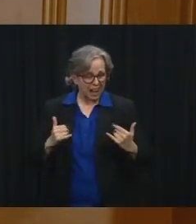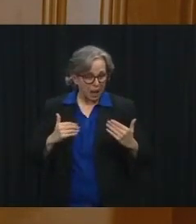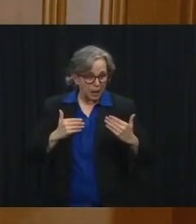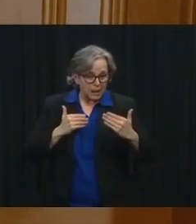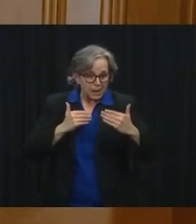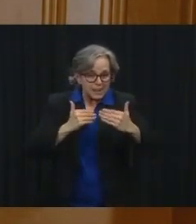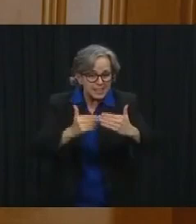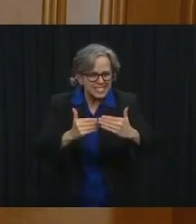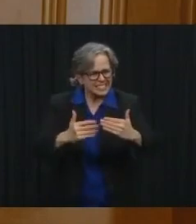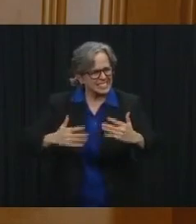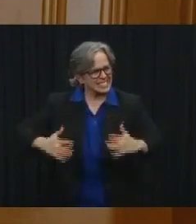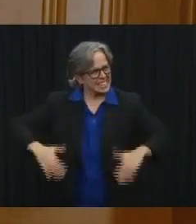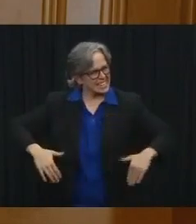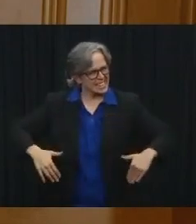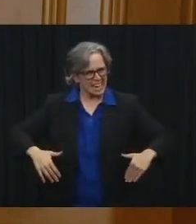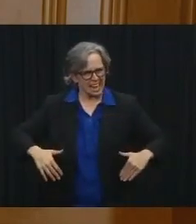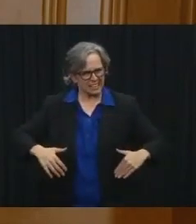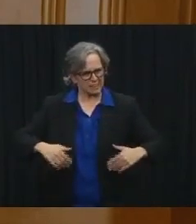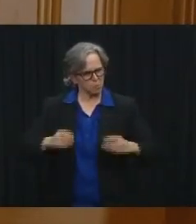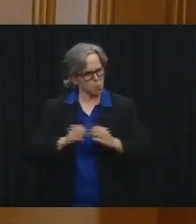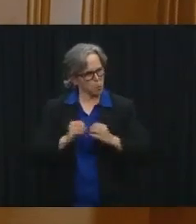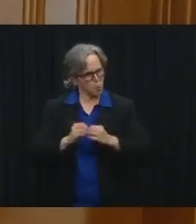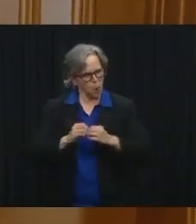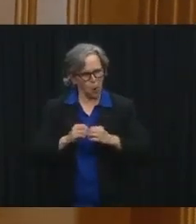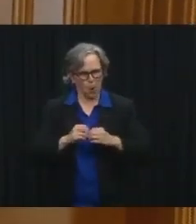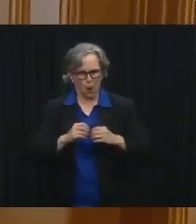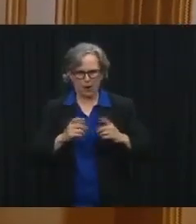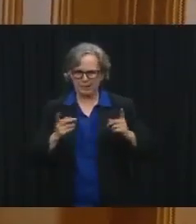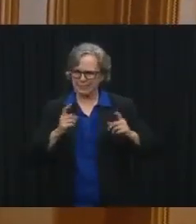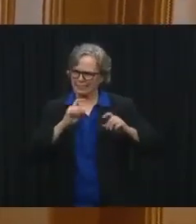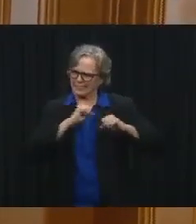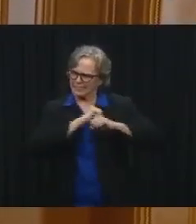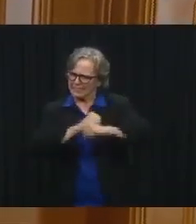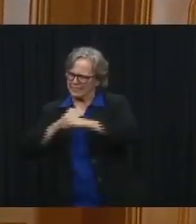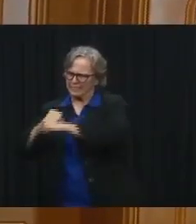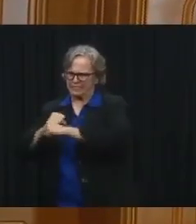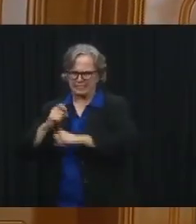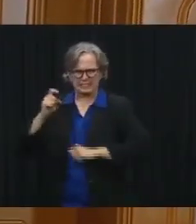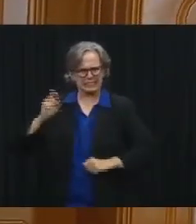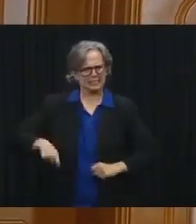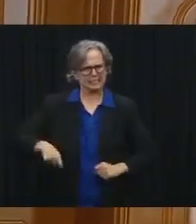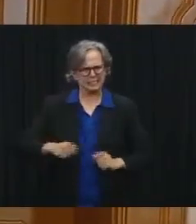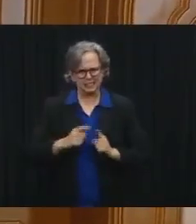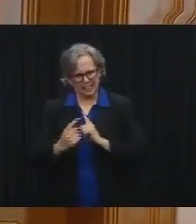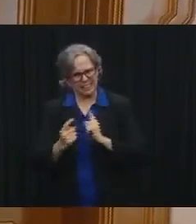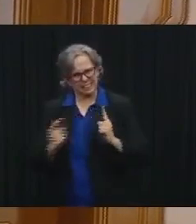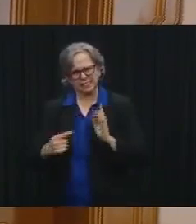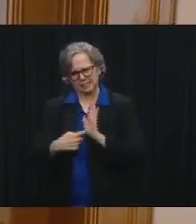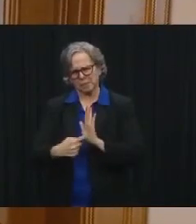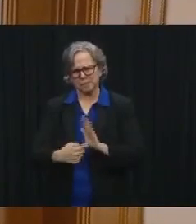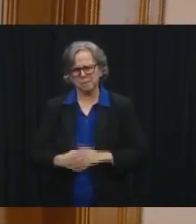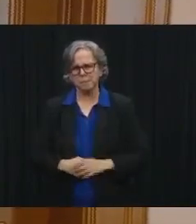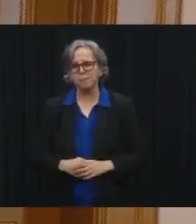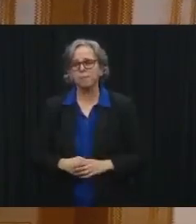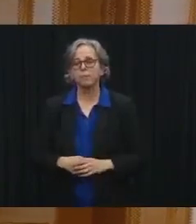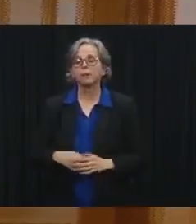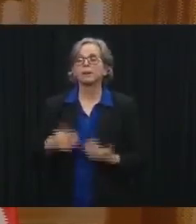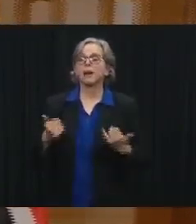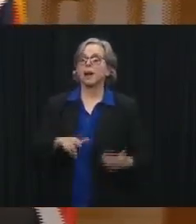turn to Dr. Acton for a few comments, and then to John Husted, and we'll be ready for